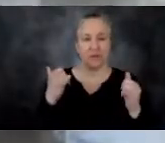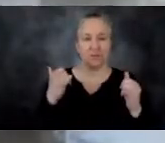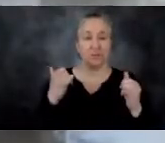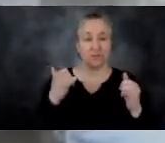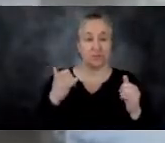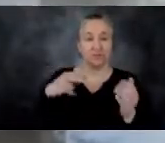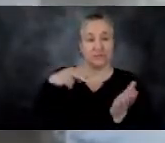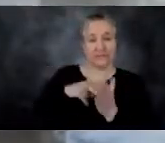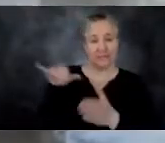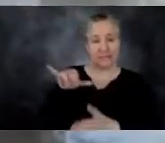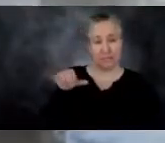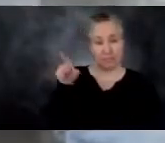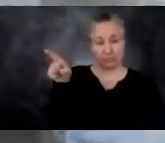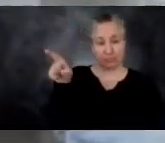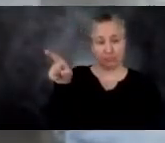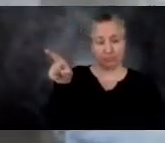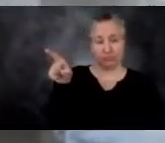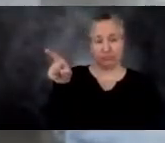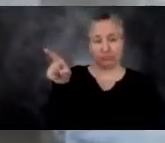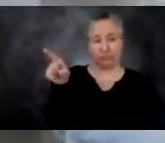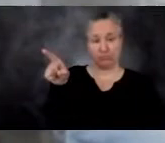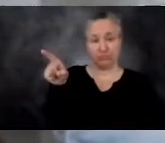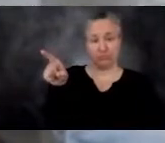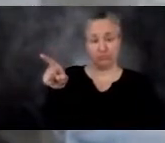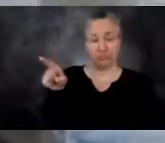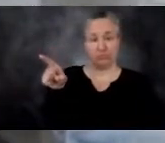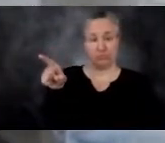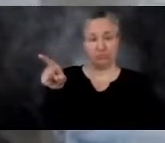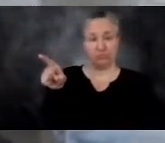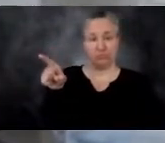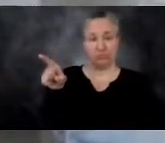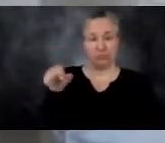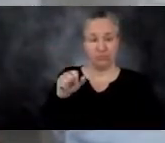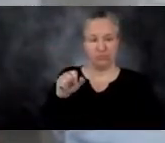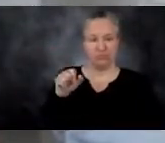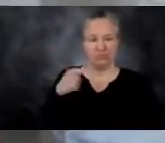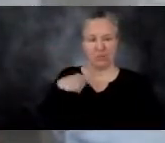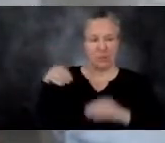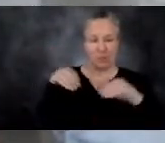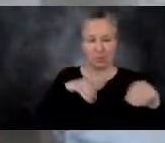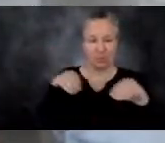You're going to stand at the edge of your chair. Okay. I'm going to keep moving.